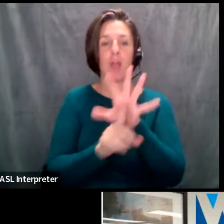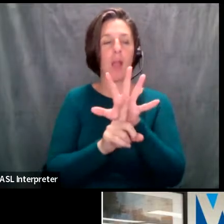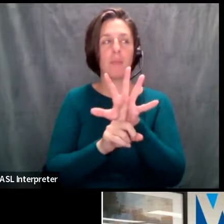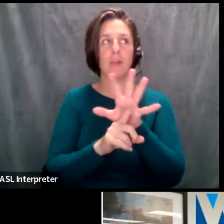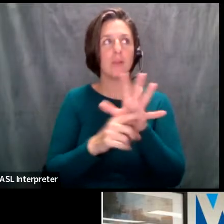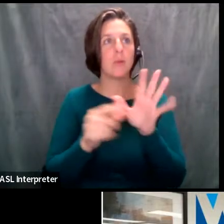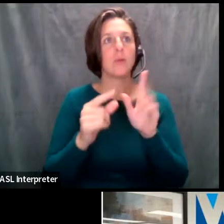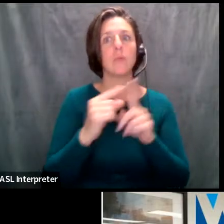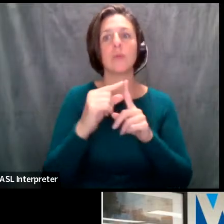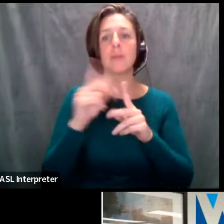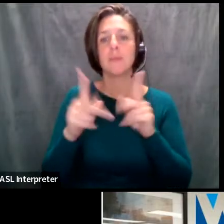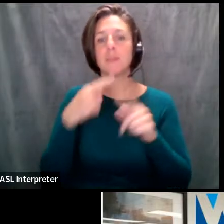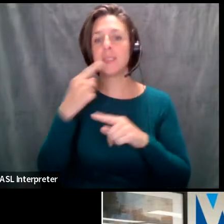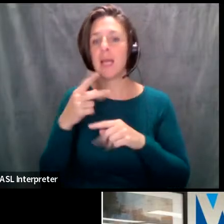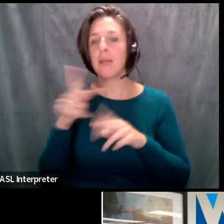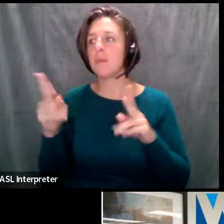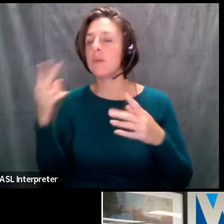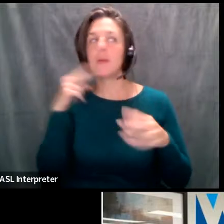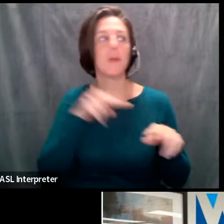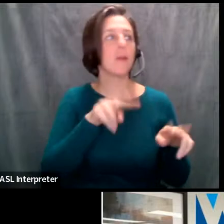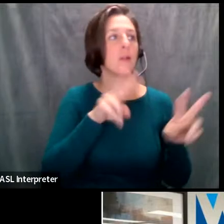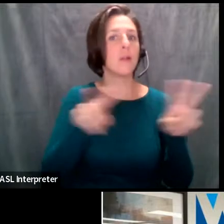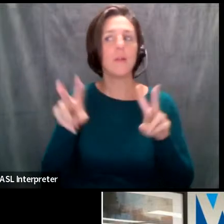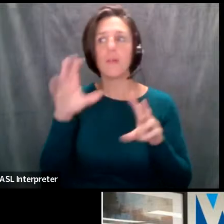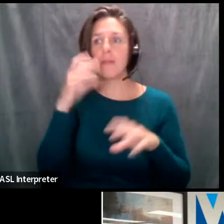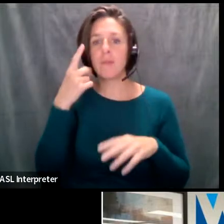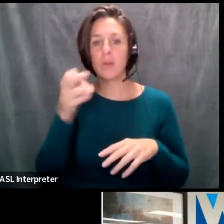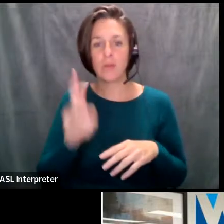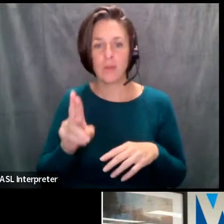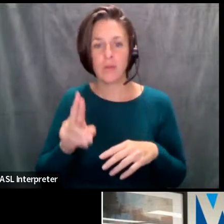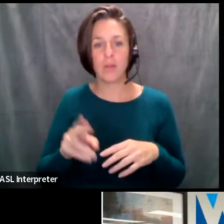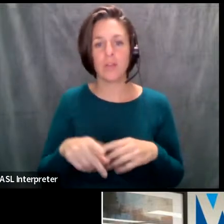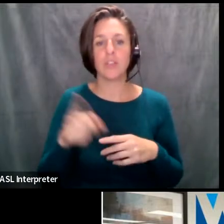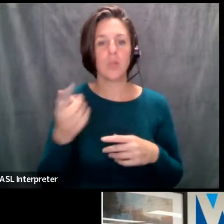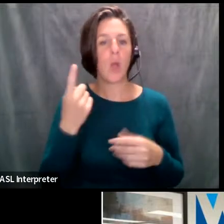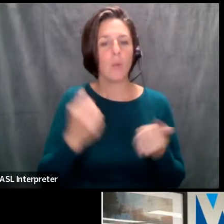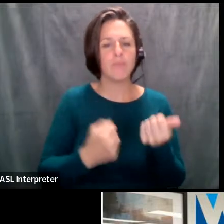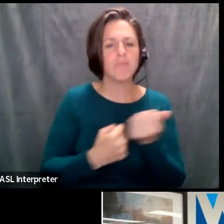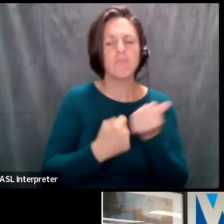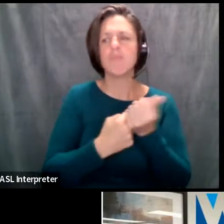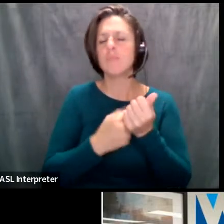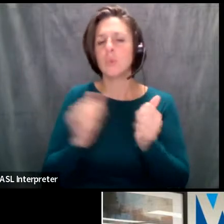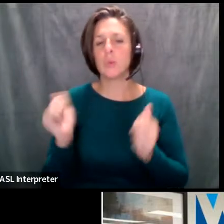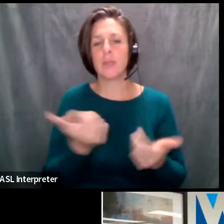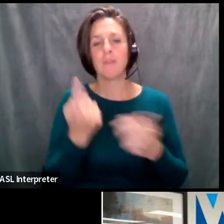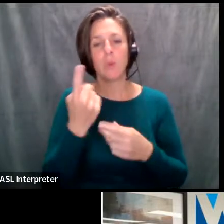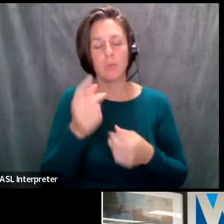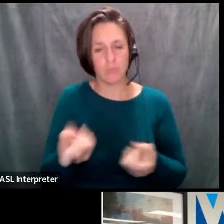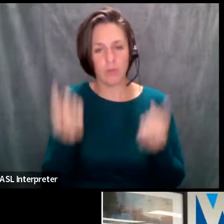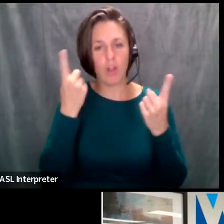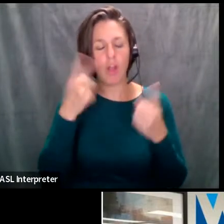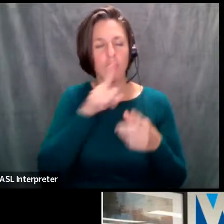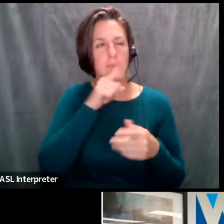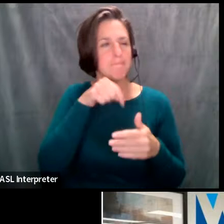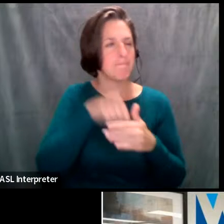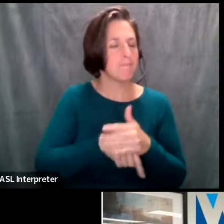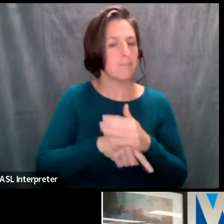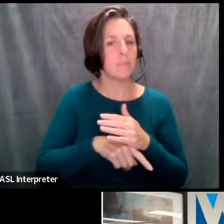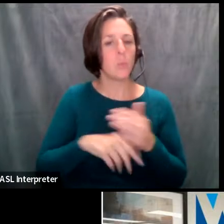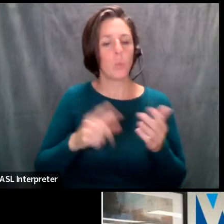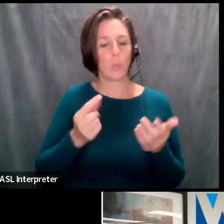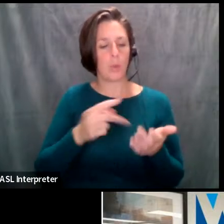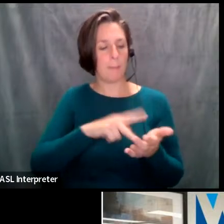her. She makes sure to keep everything running at our school, pitches in to support all of us, and understands deeply what it means to be